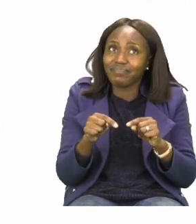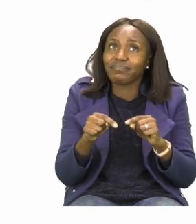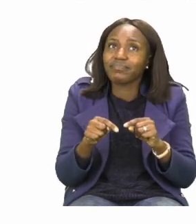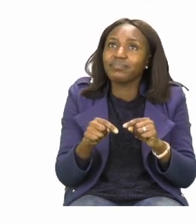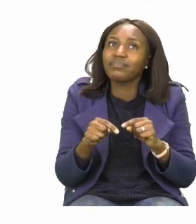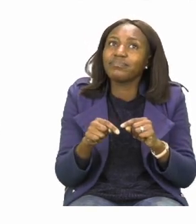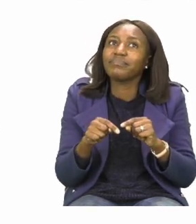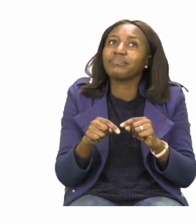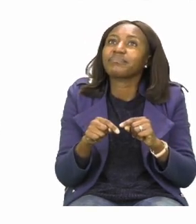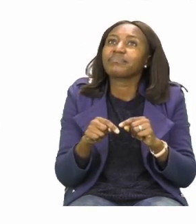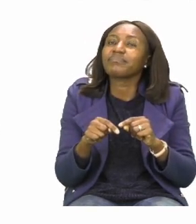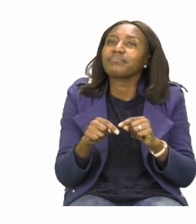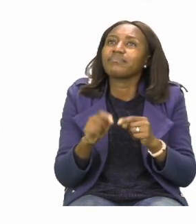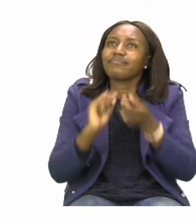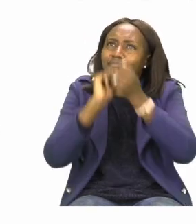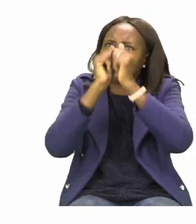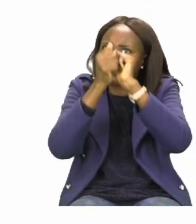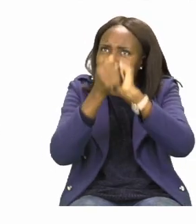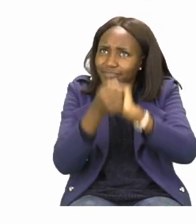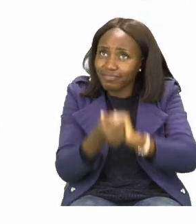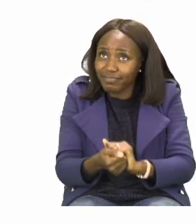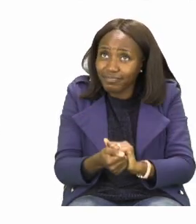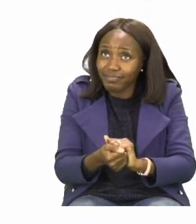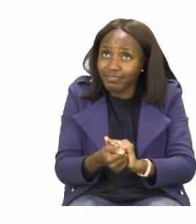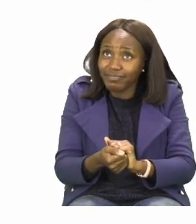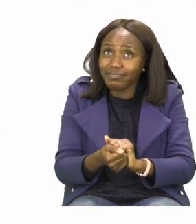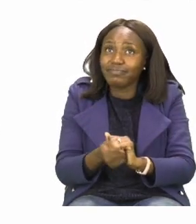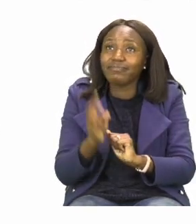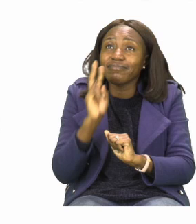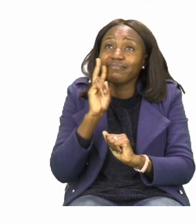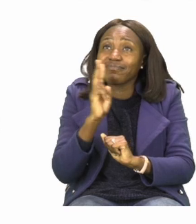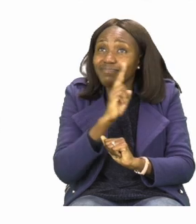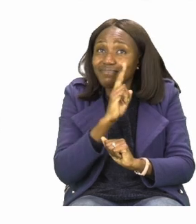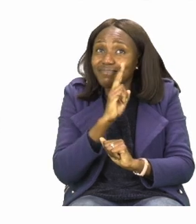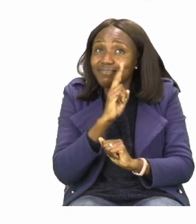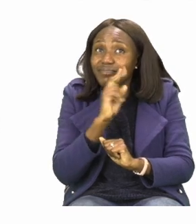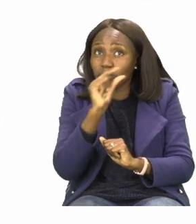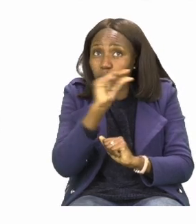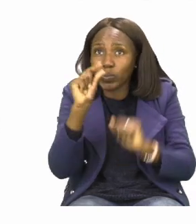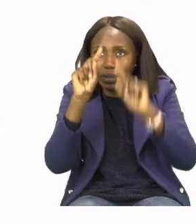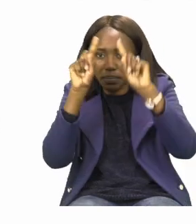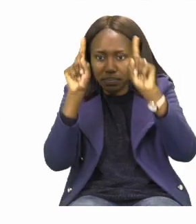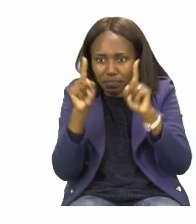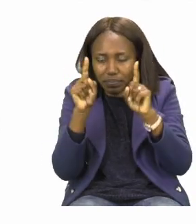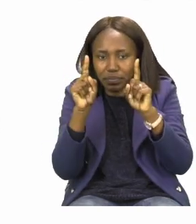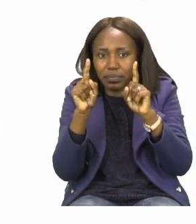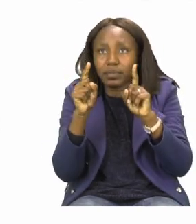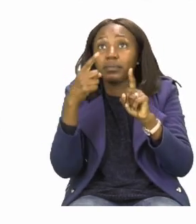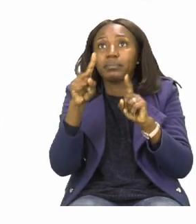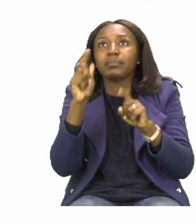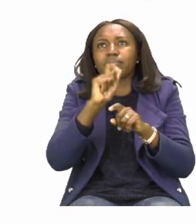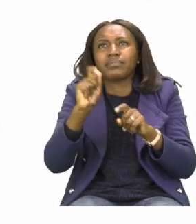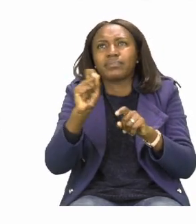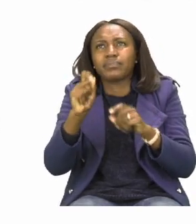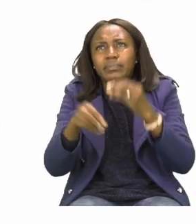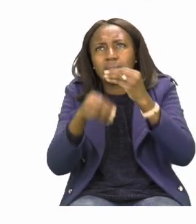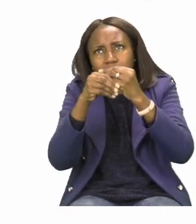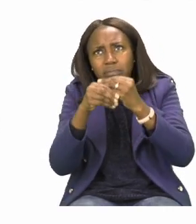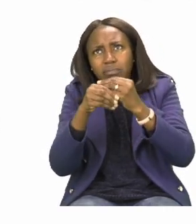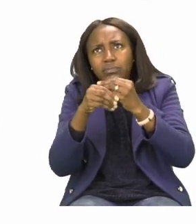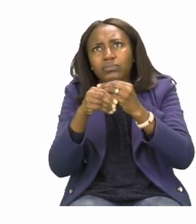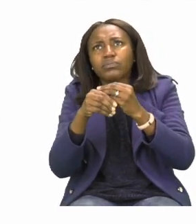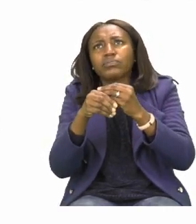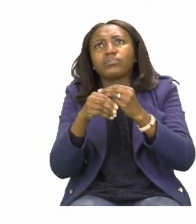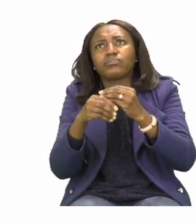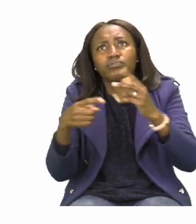are going to change all the words that are in brackets into past tense.